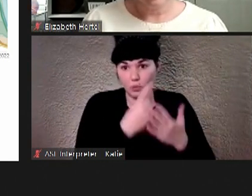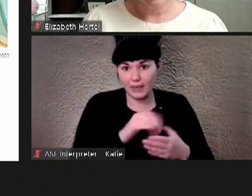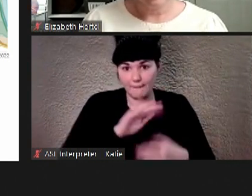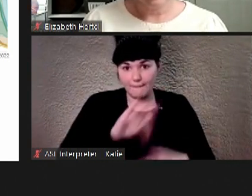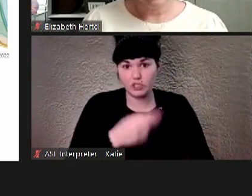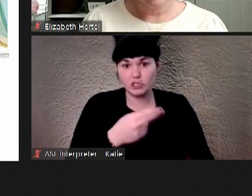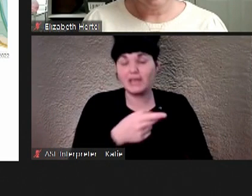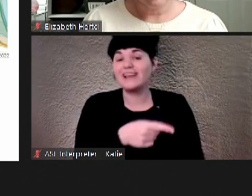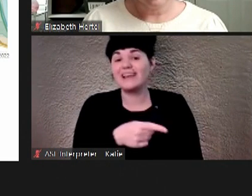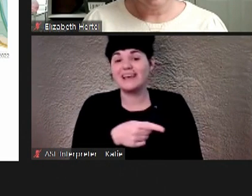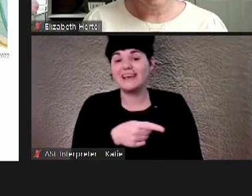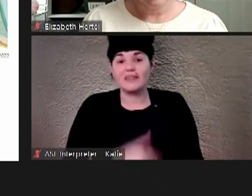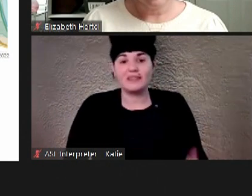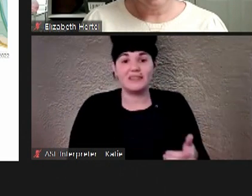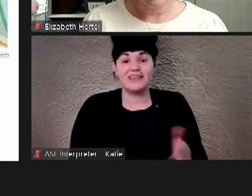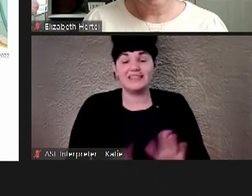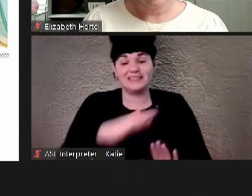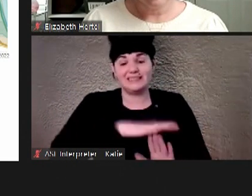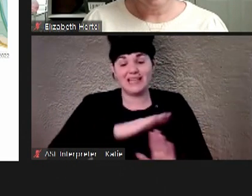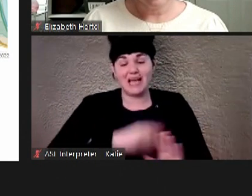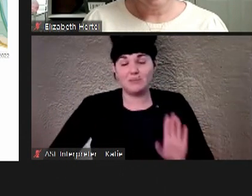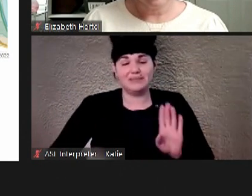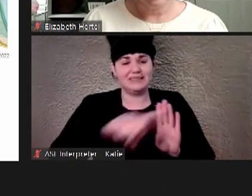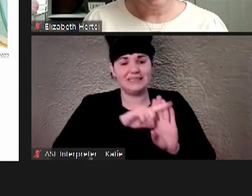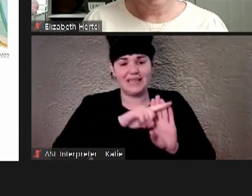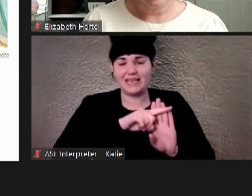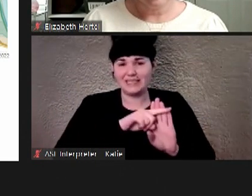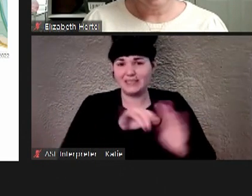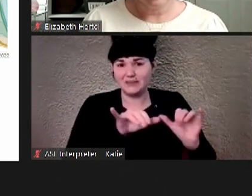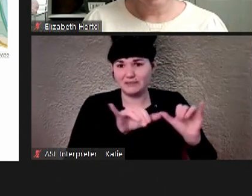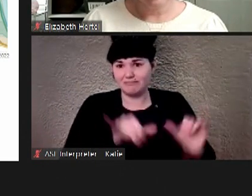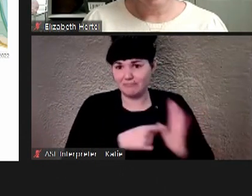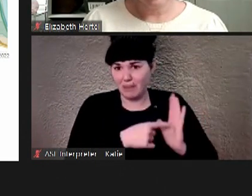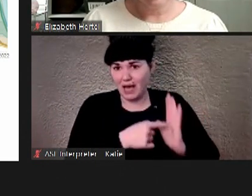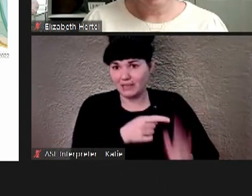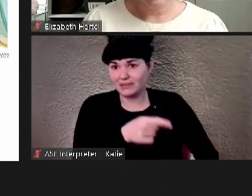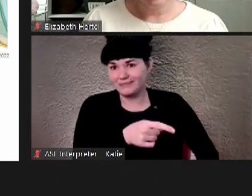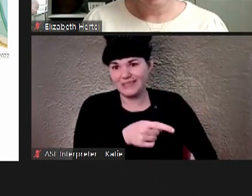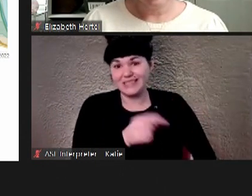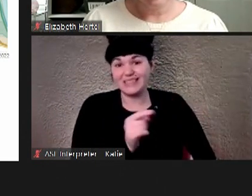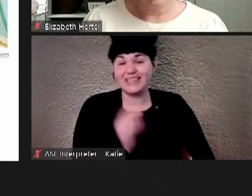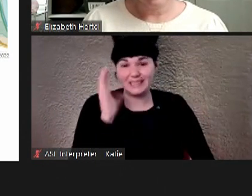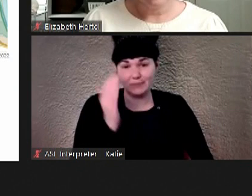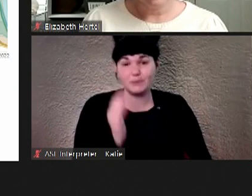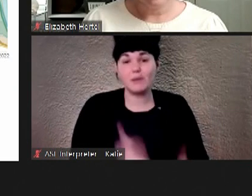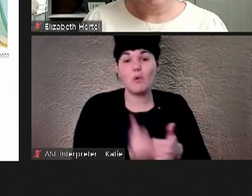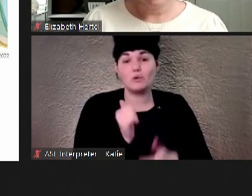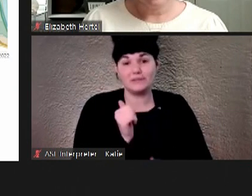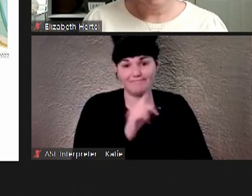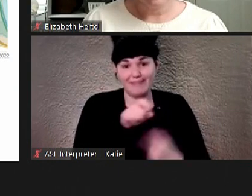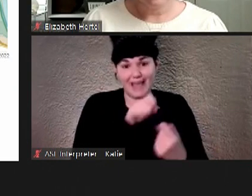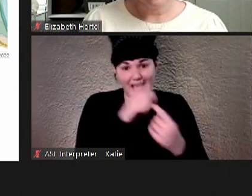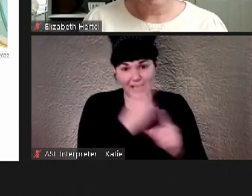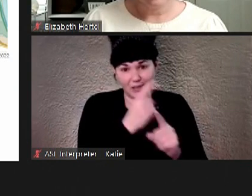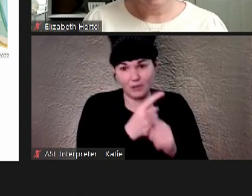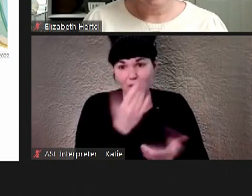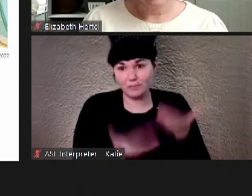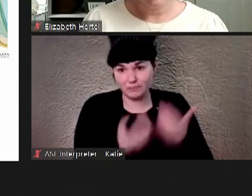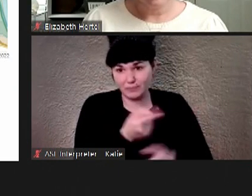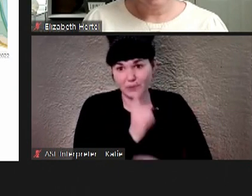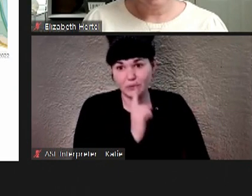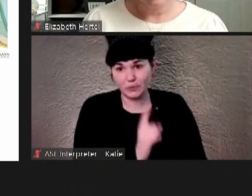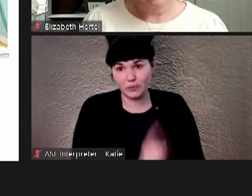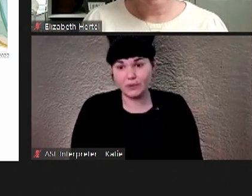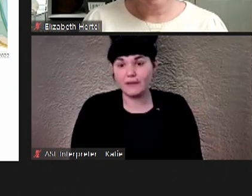the most accurate when we look at some of the assumptions behind it. When we look at